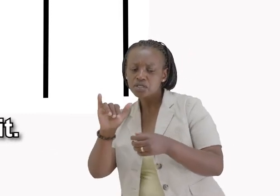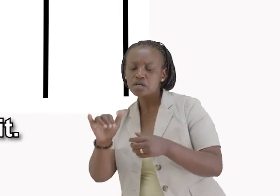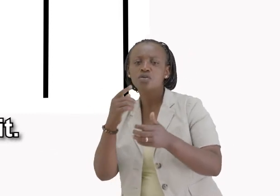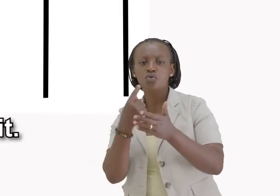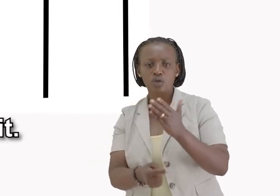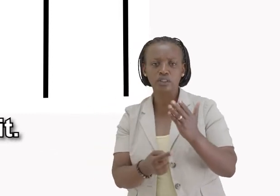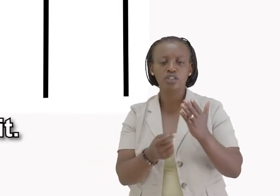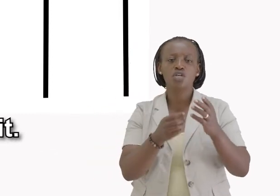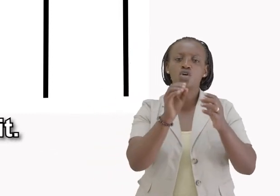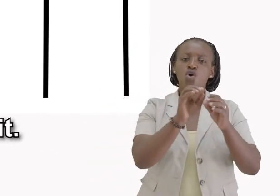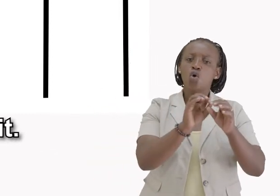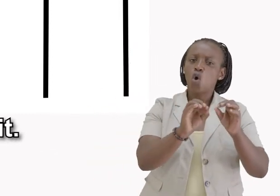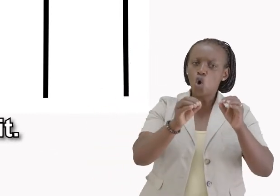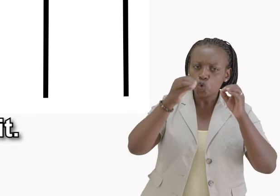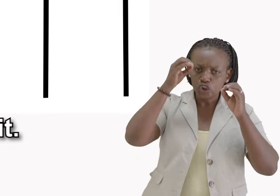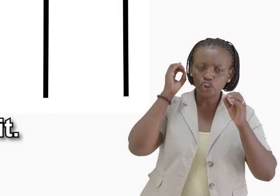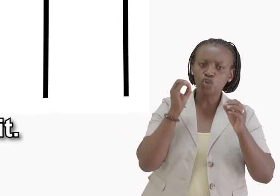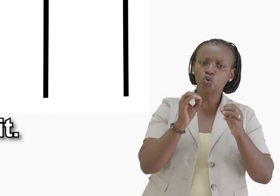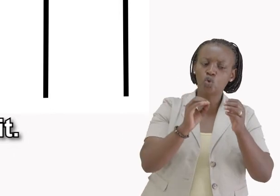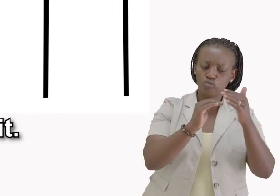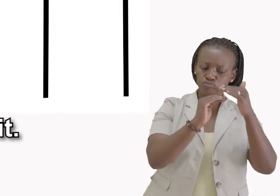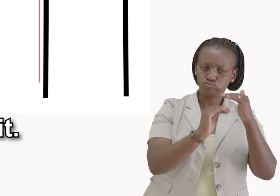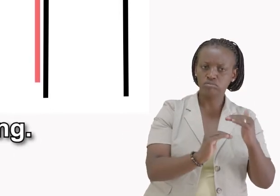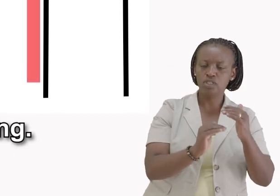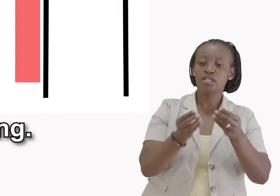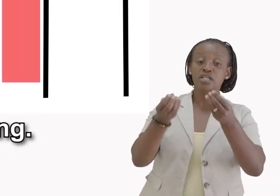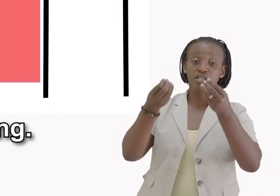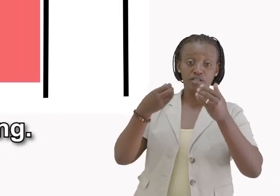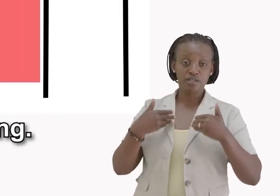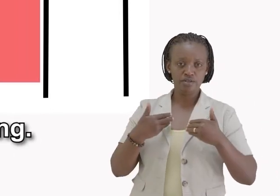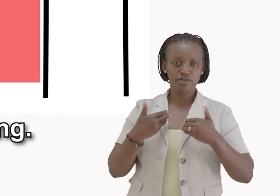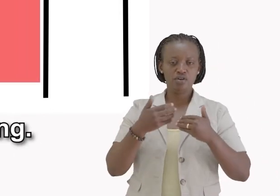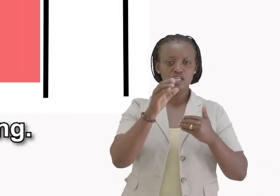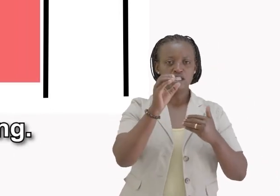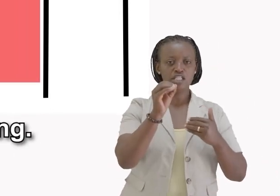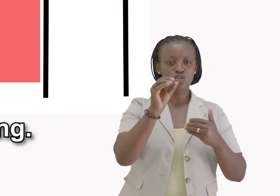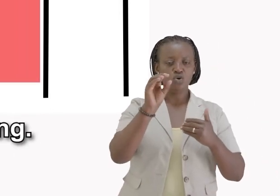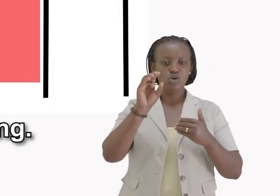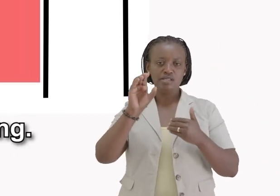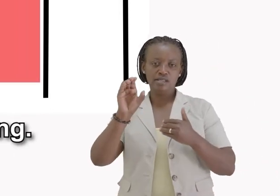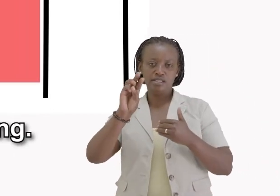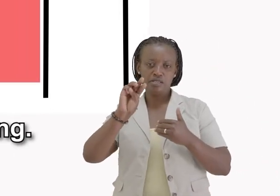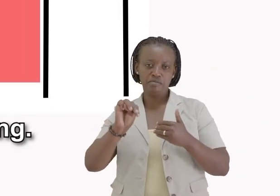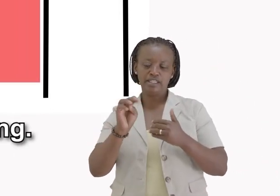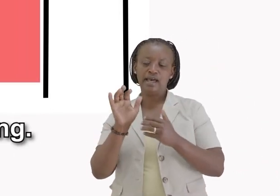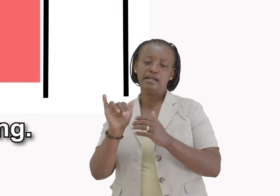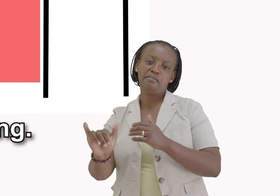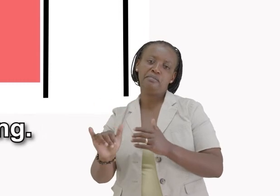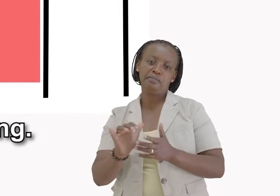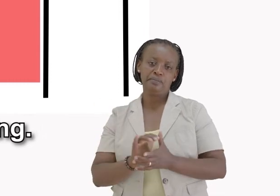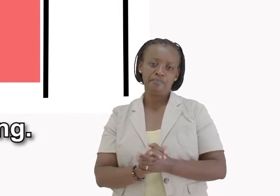behind will maintain its original unit. That gives us 0